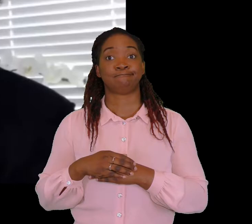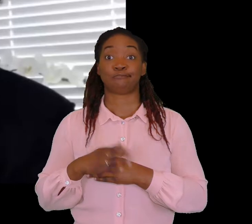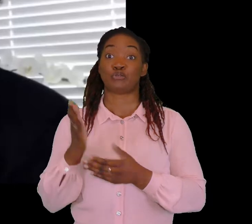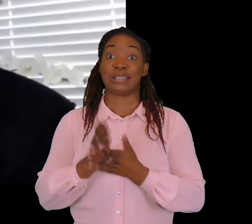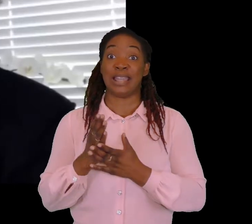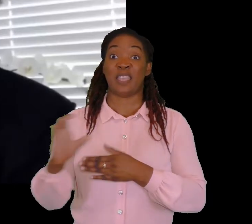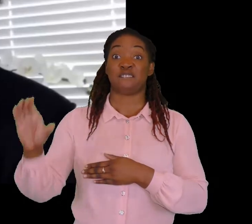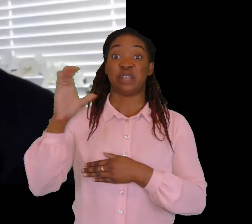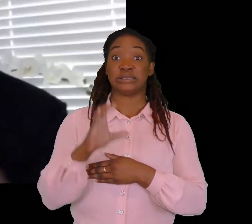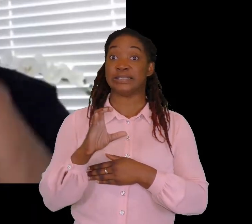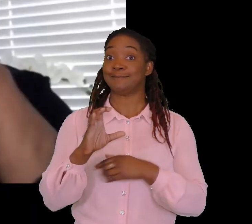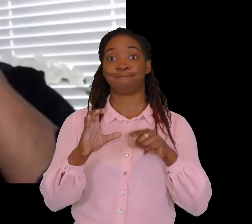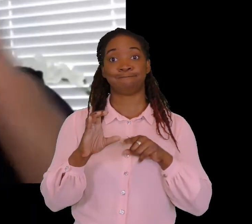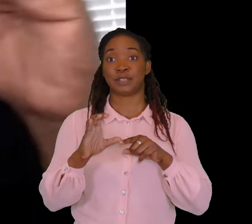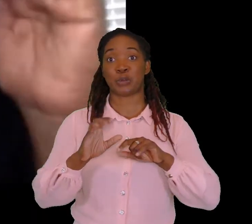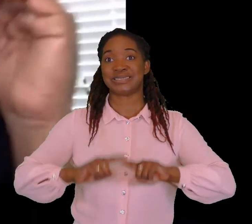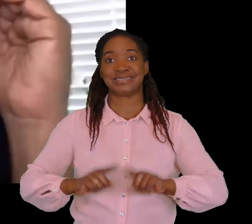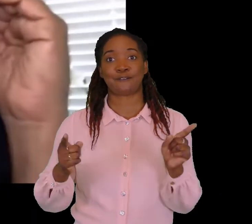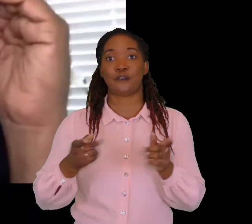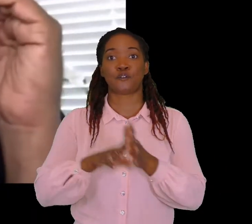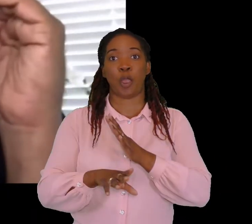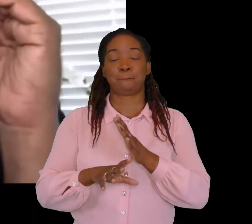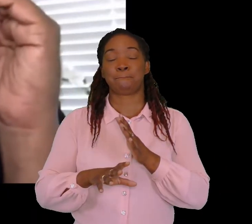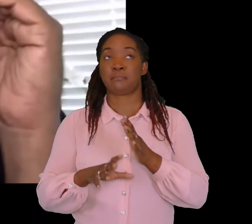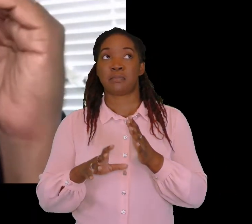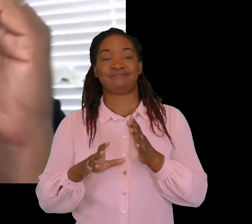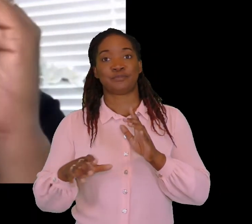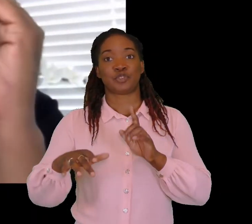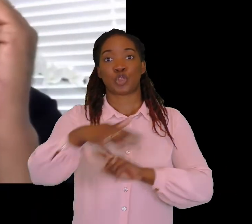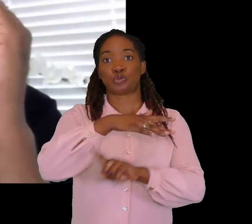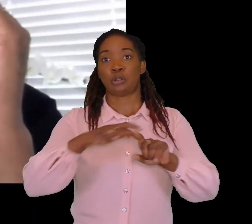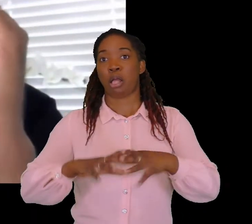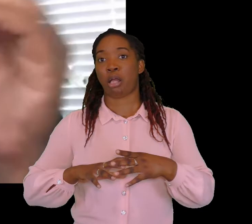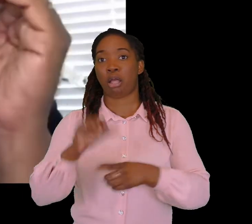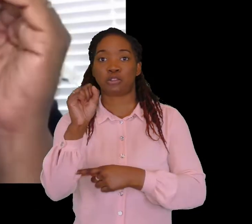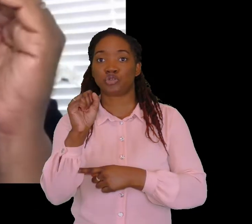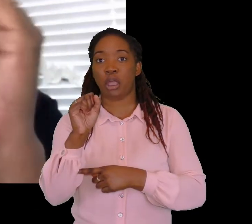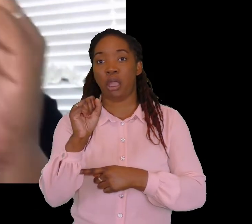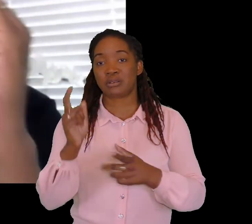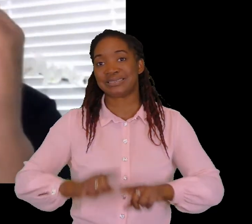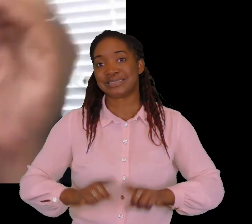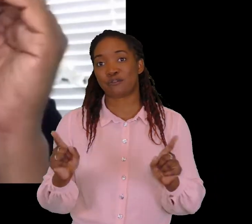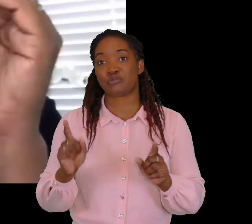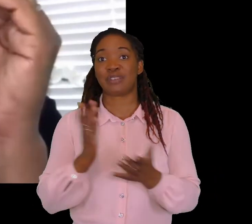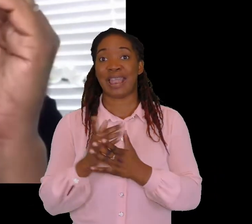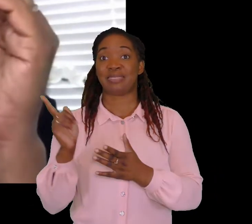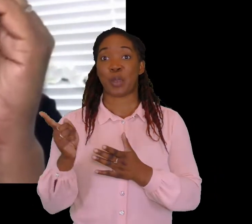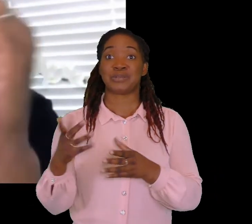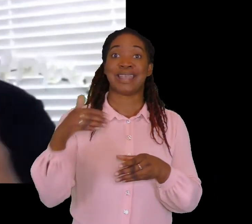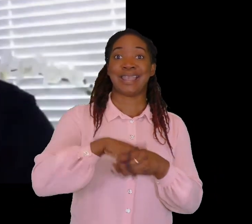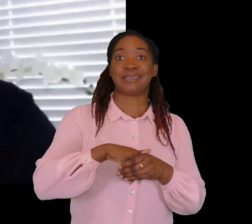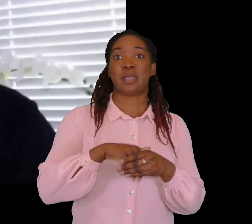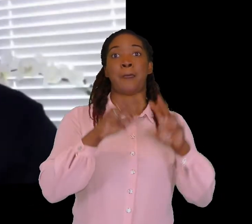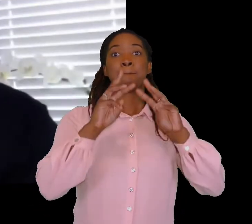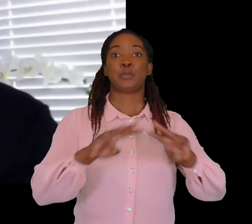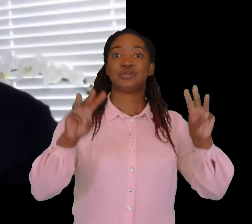culture, because it was about a specific type of culture, and it was entering the gallery and museum culture